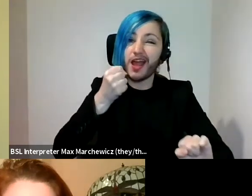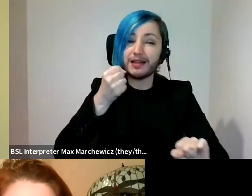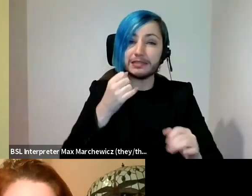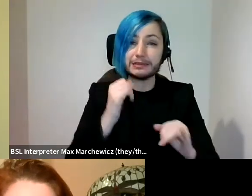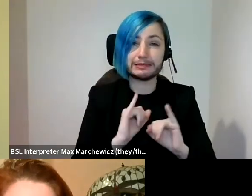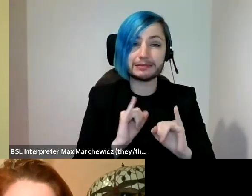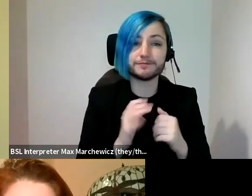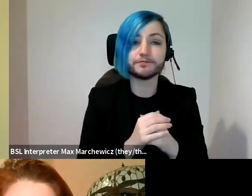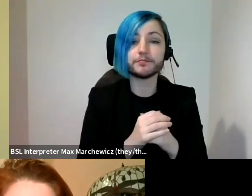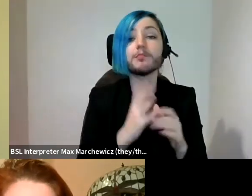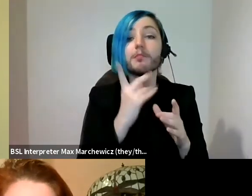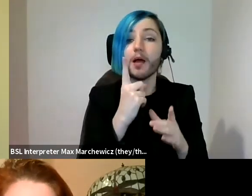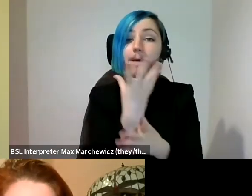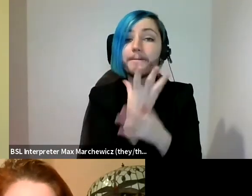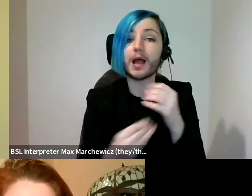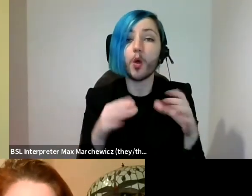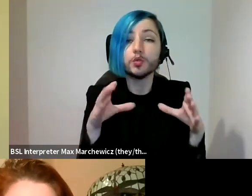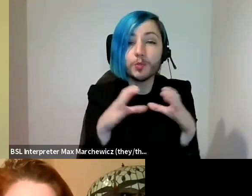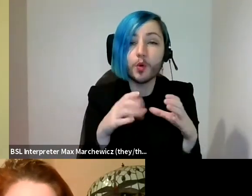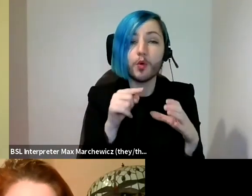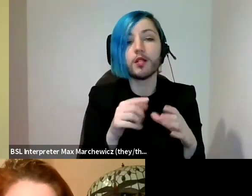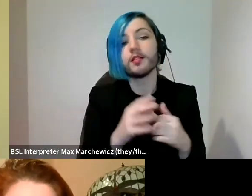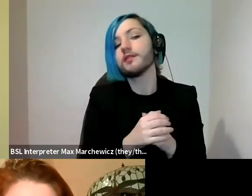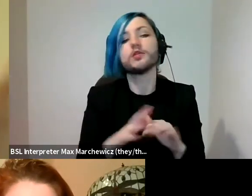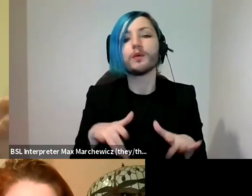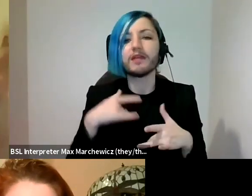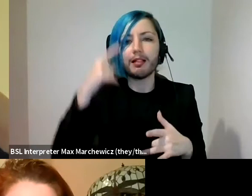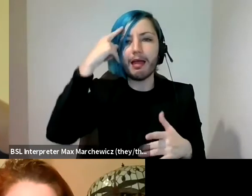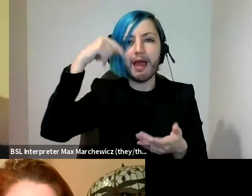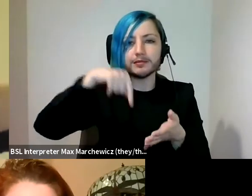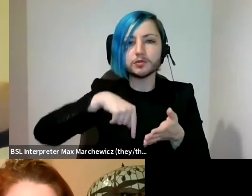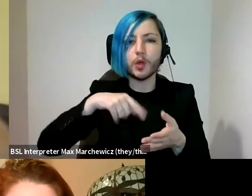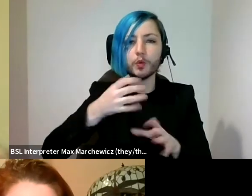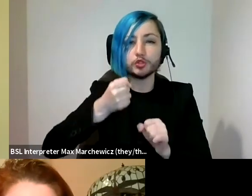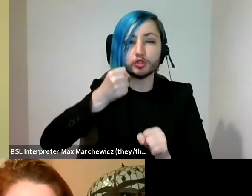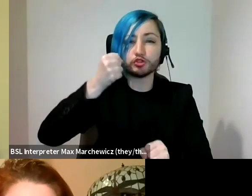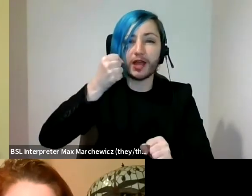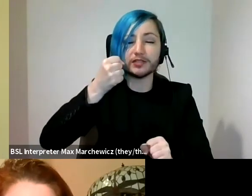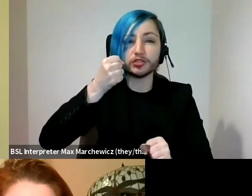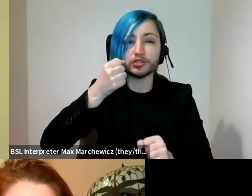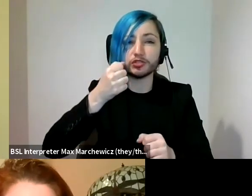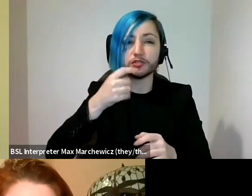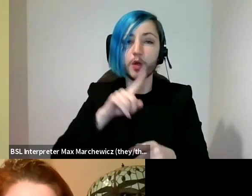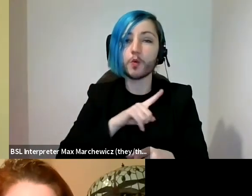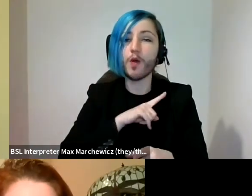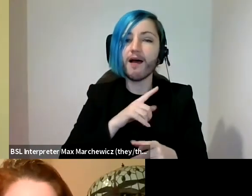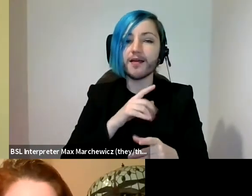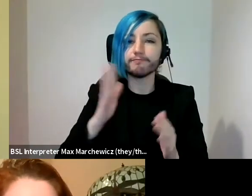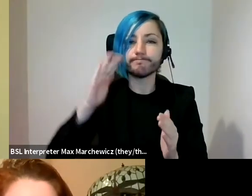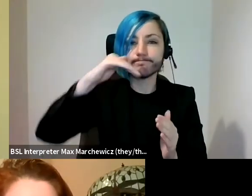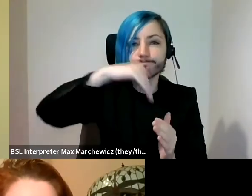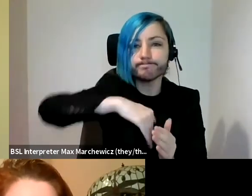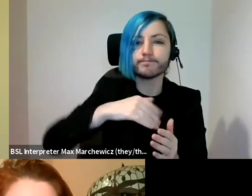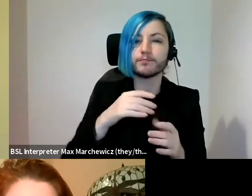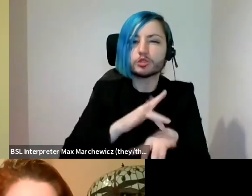it's a small black hole, actually you start to feel that head to toe stretching because it's got a sort of sharper curvature.